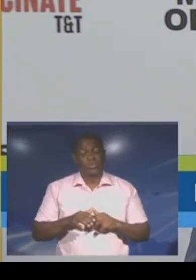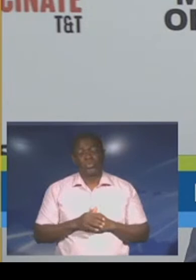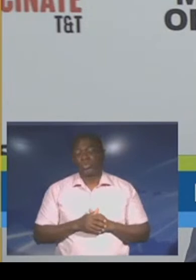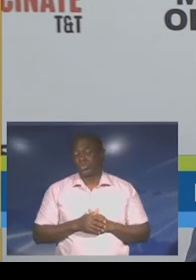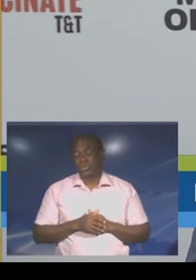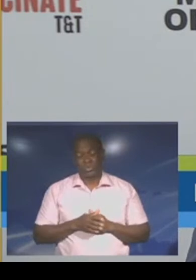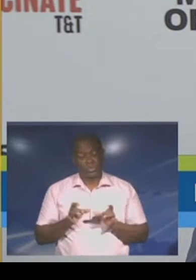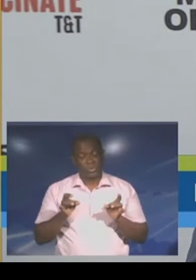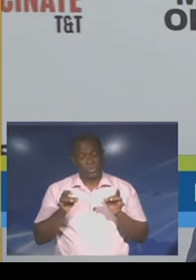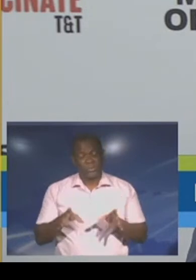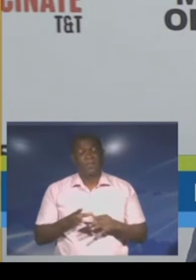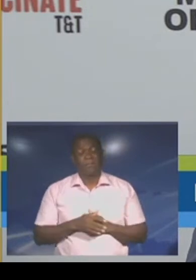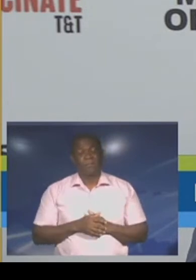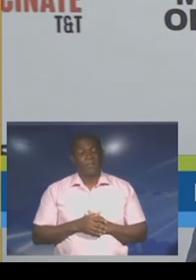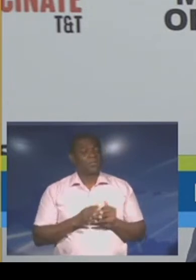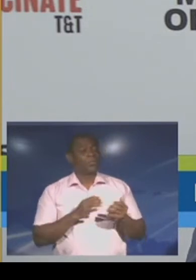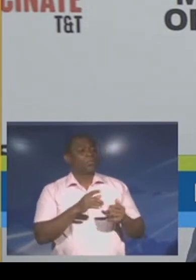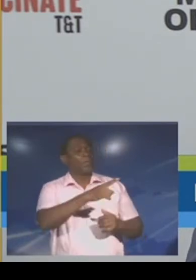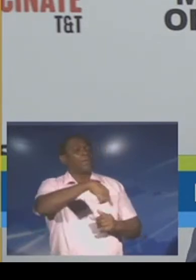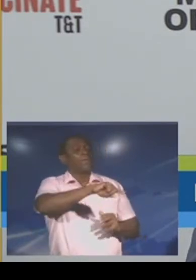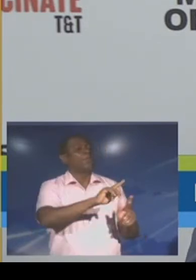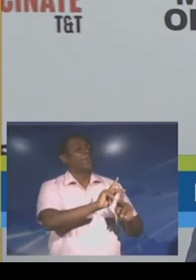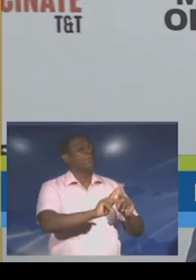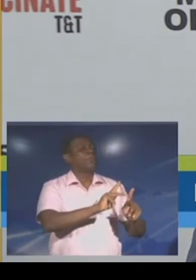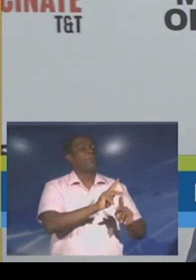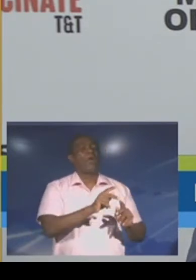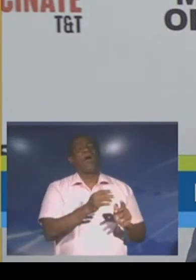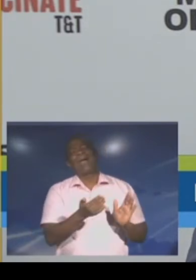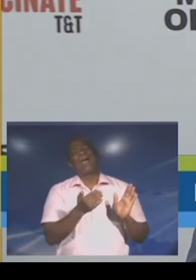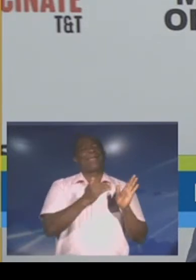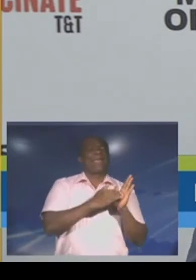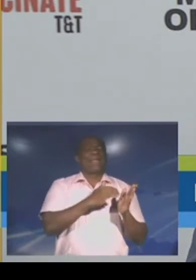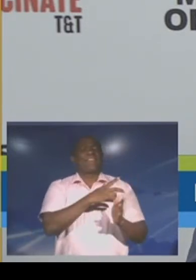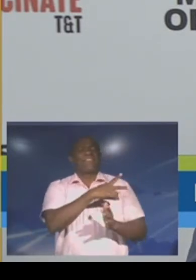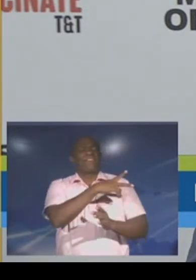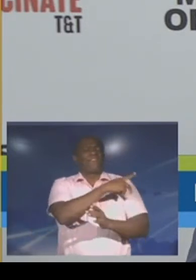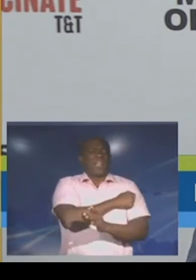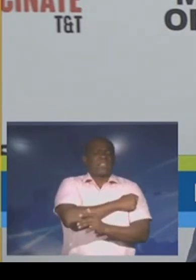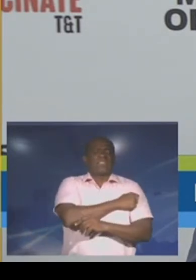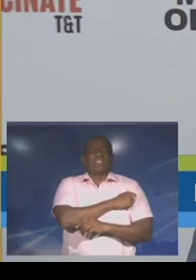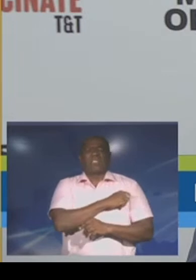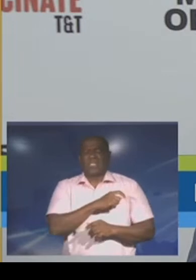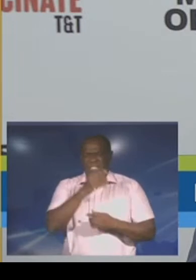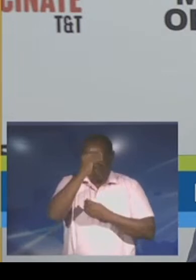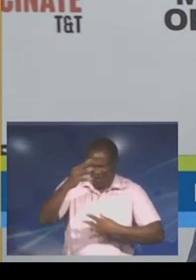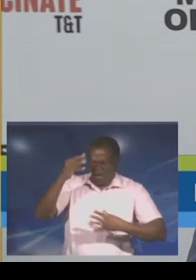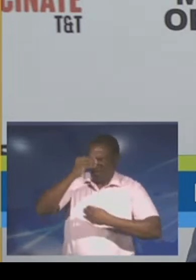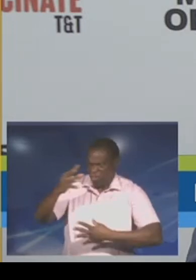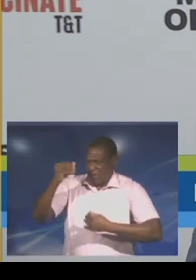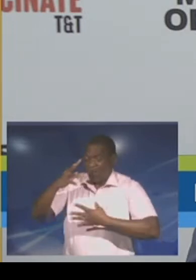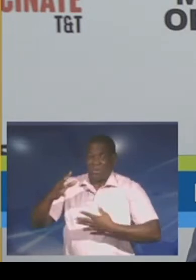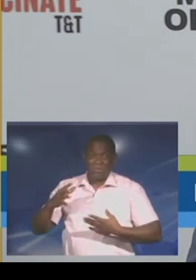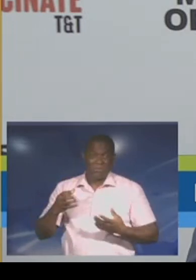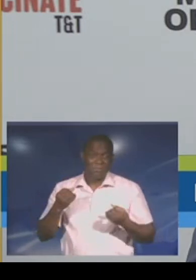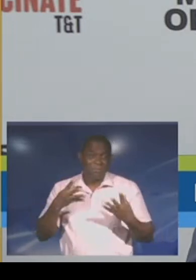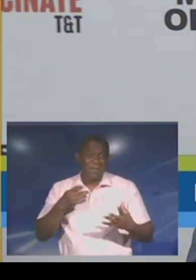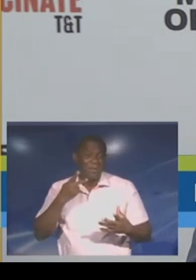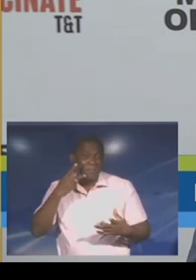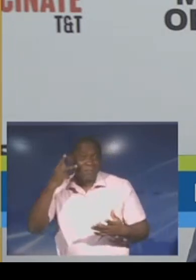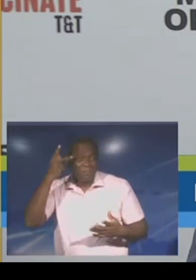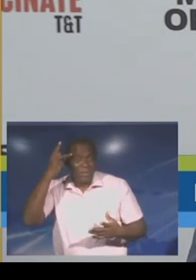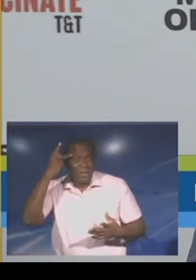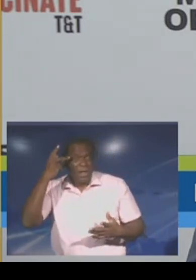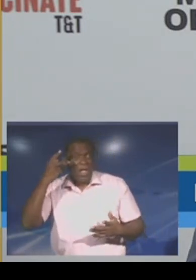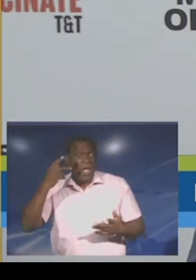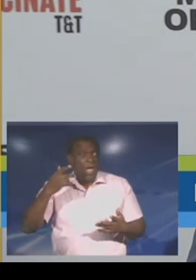sharing their misinformation and disinformation, is having a negative impact on vaccination rates. And that's